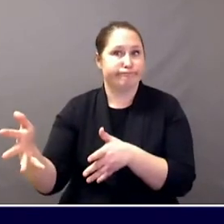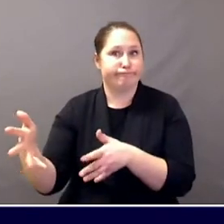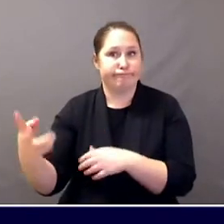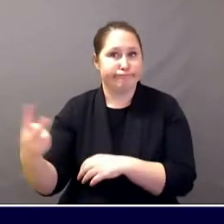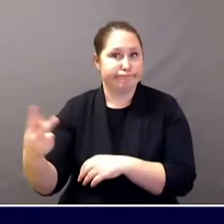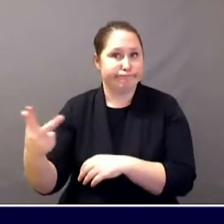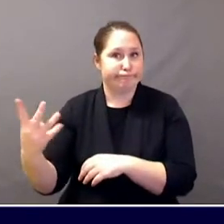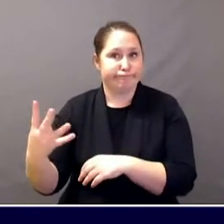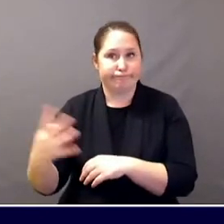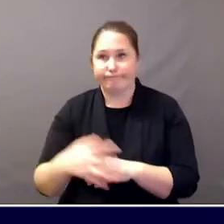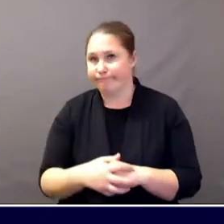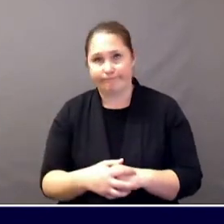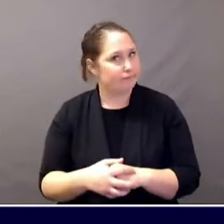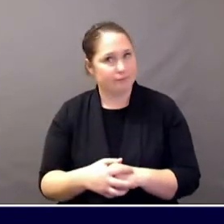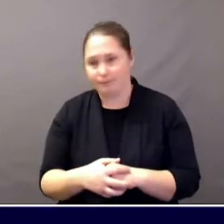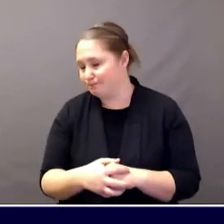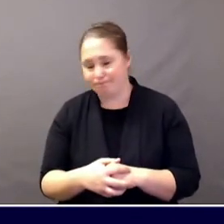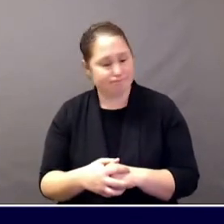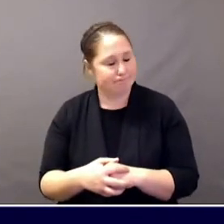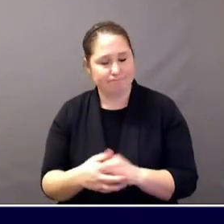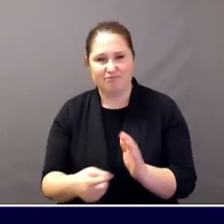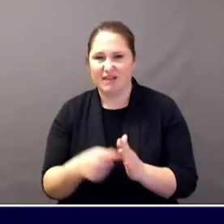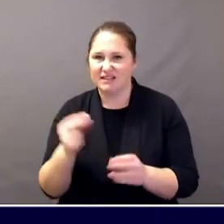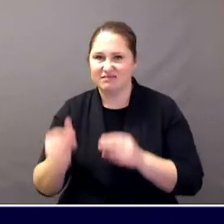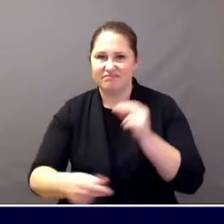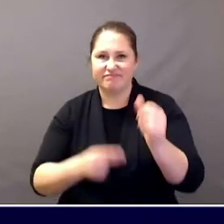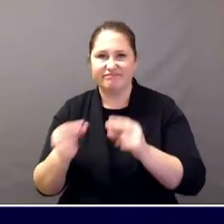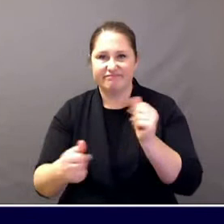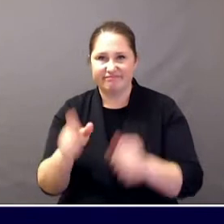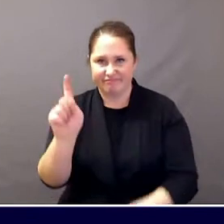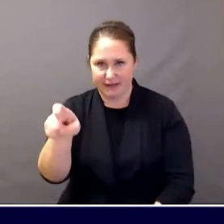end once it's reconstituted, ready to go.